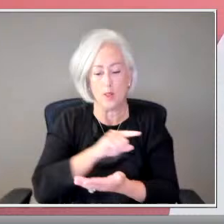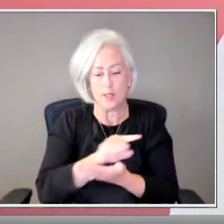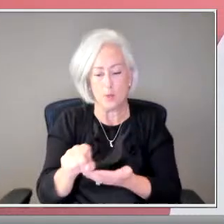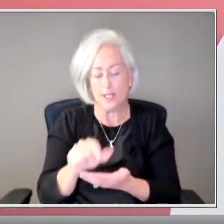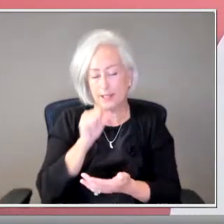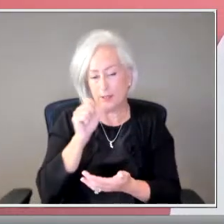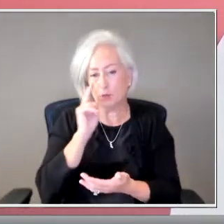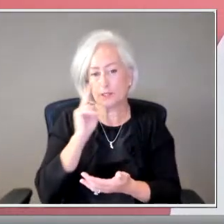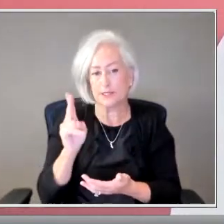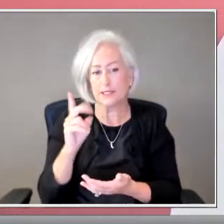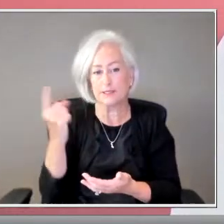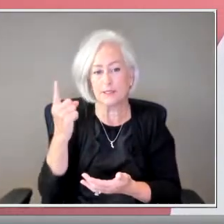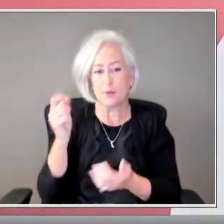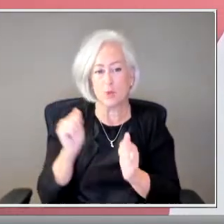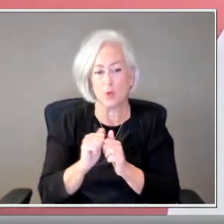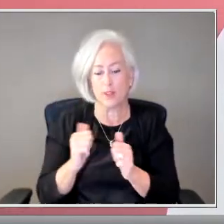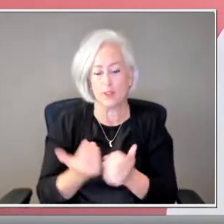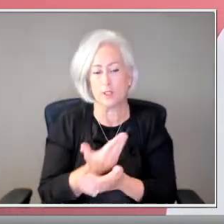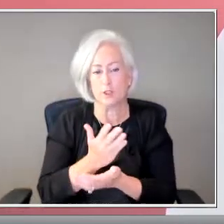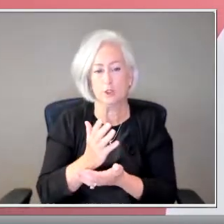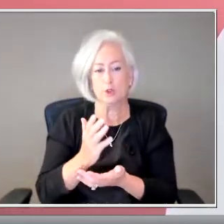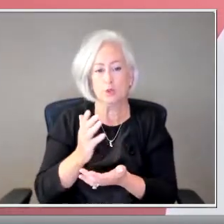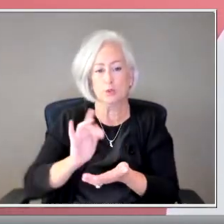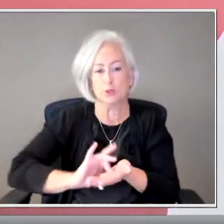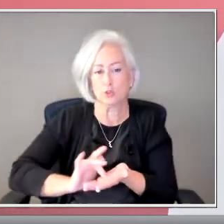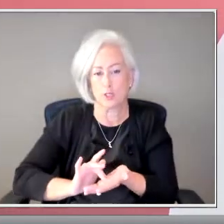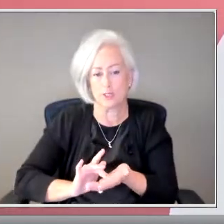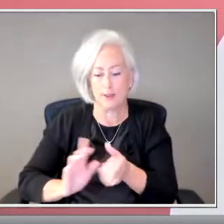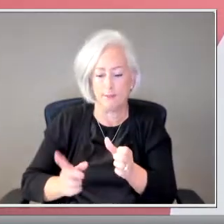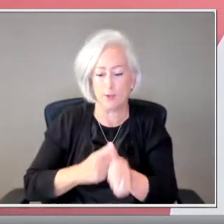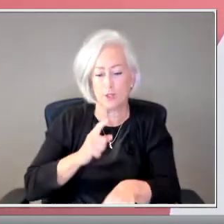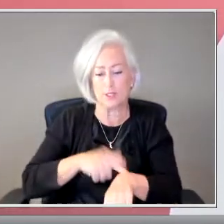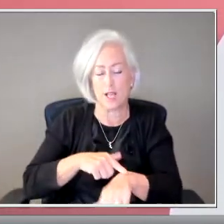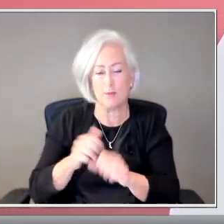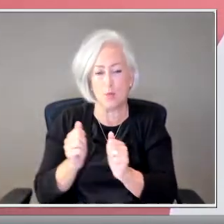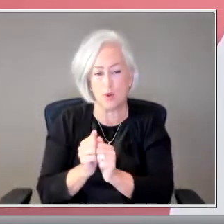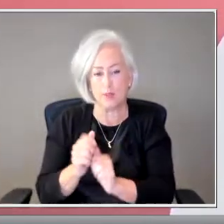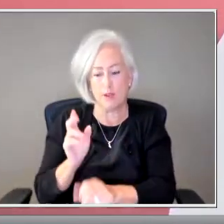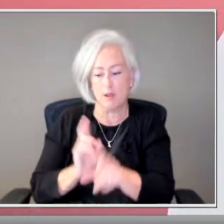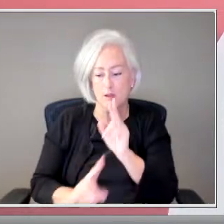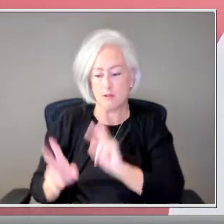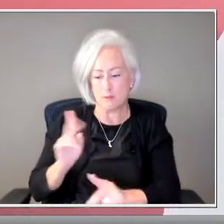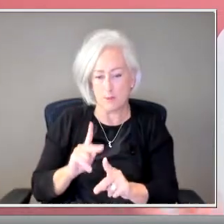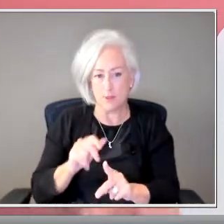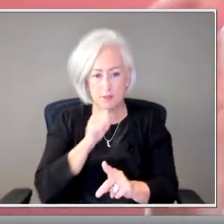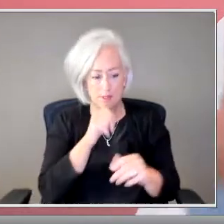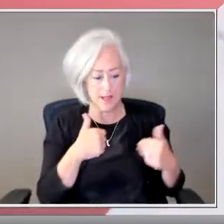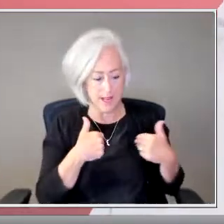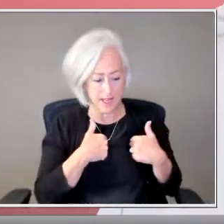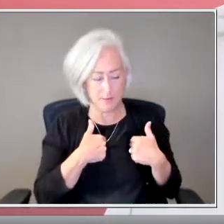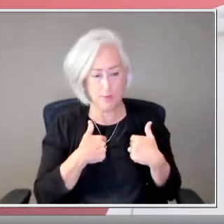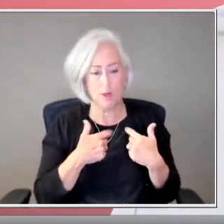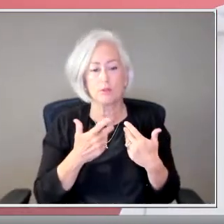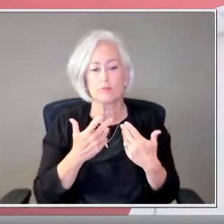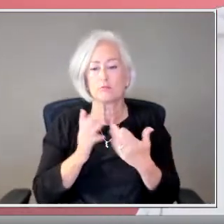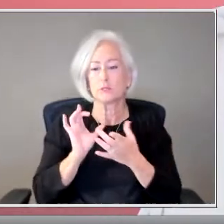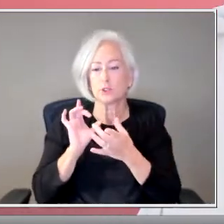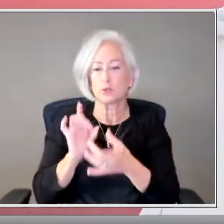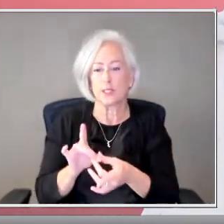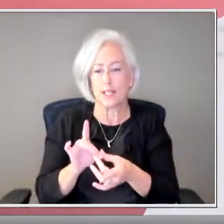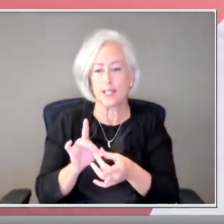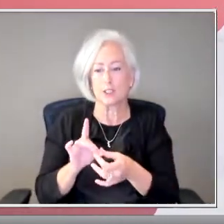new drug that's first in human or something, first application, is on vacation weeks. I